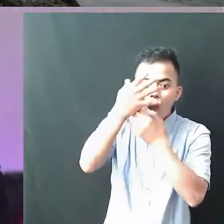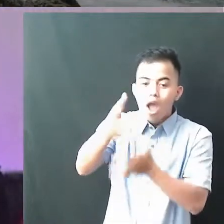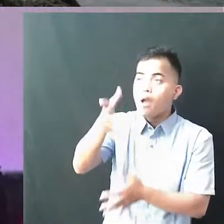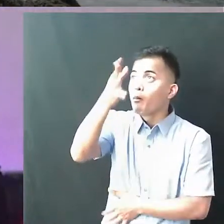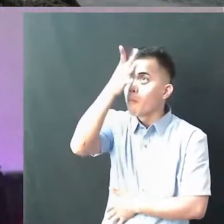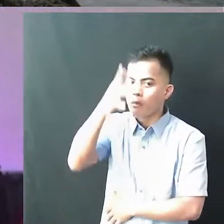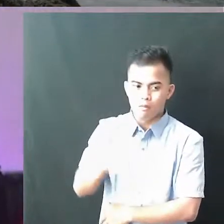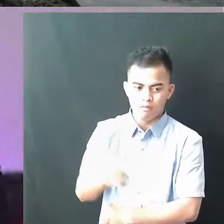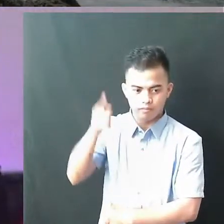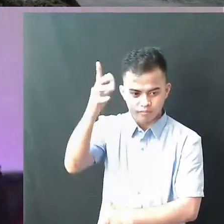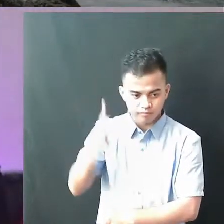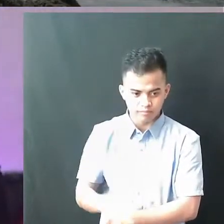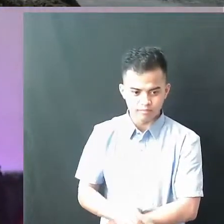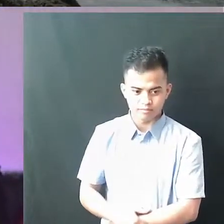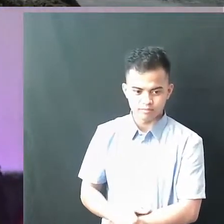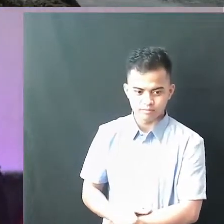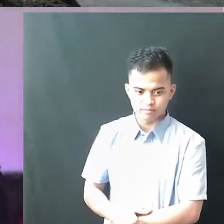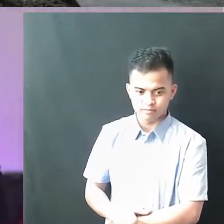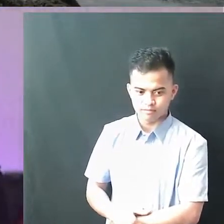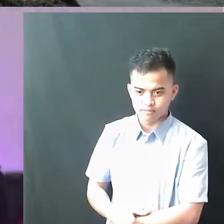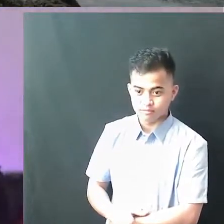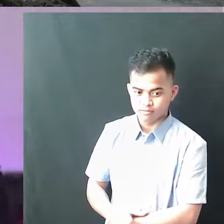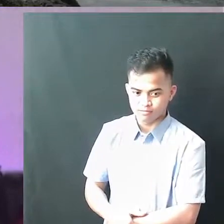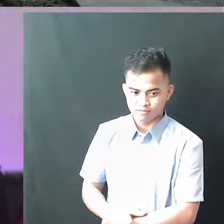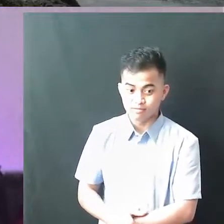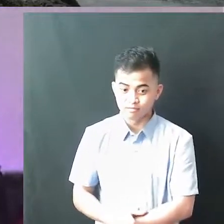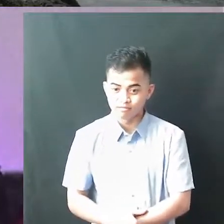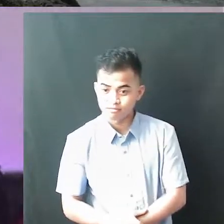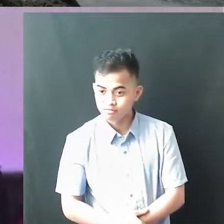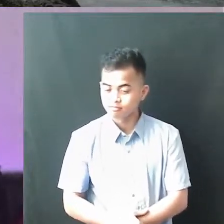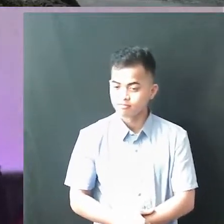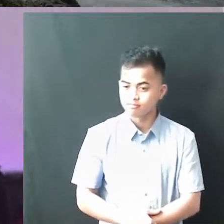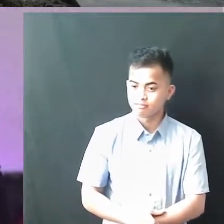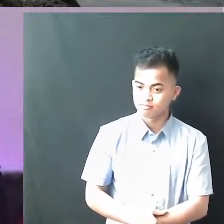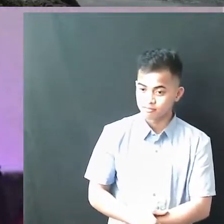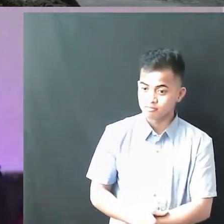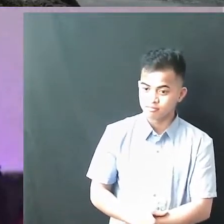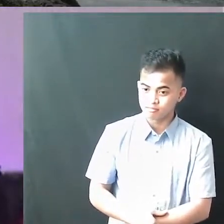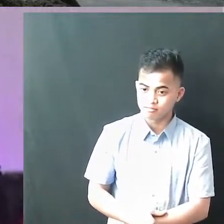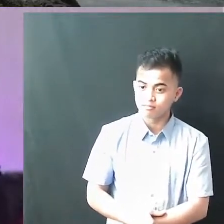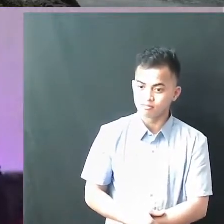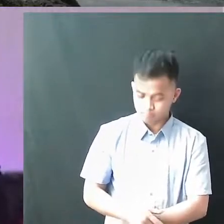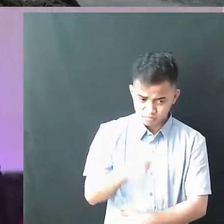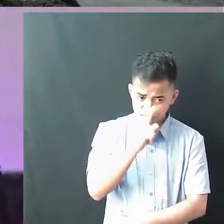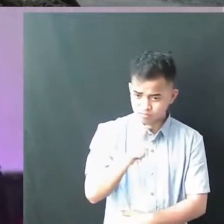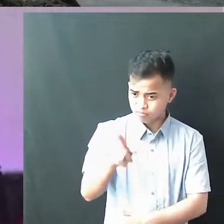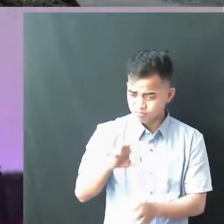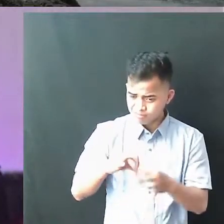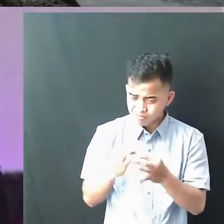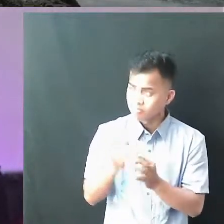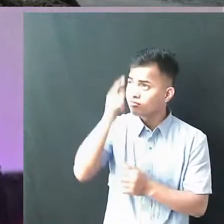life during this time of lockdown and during this time of the no electricity and no